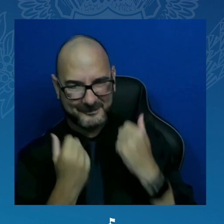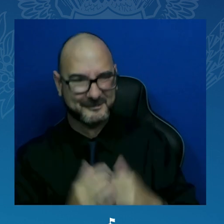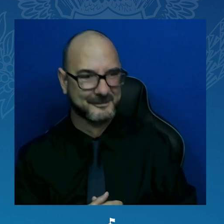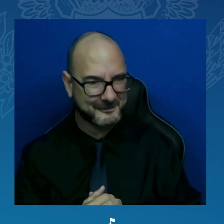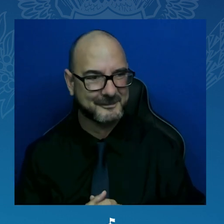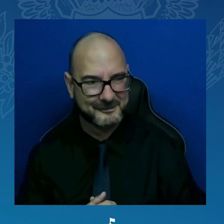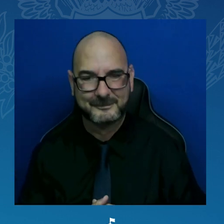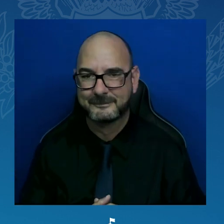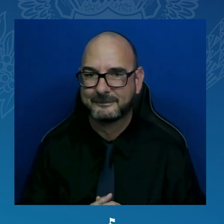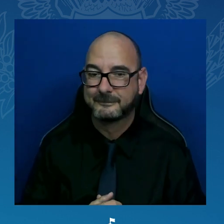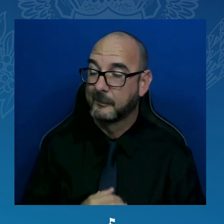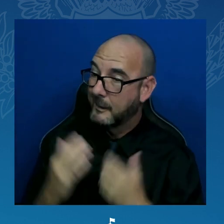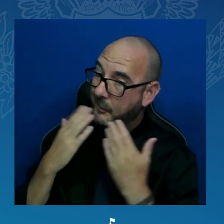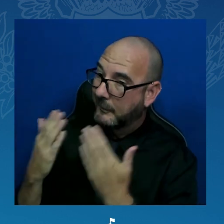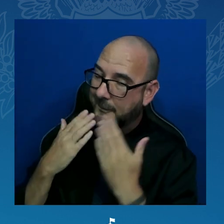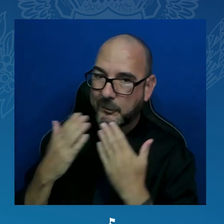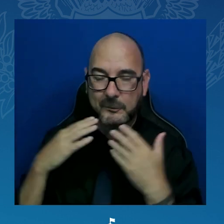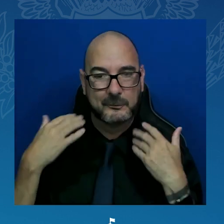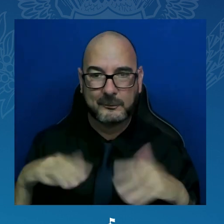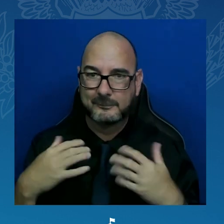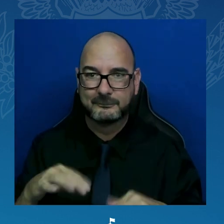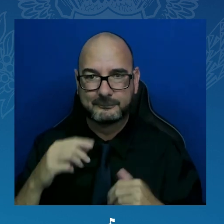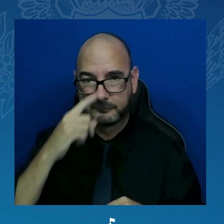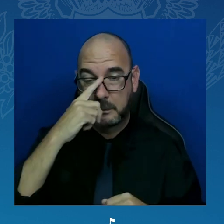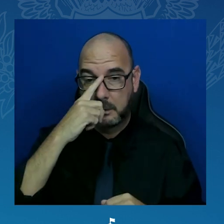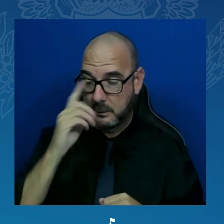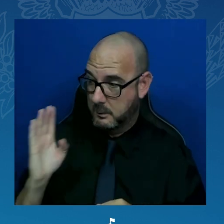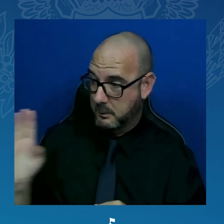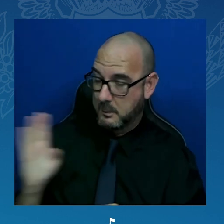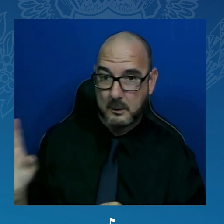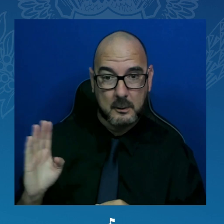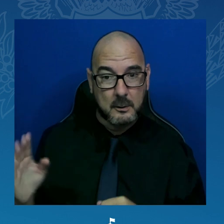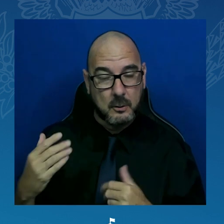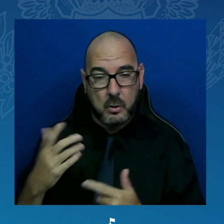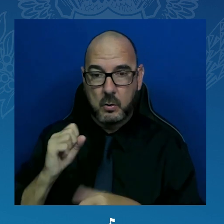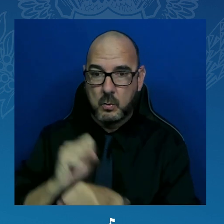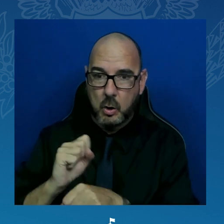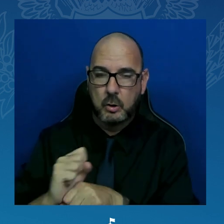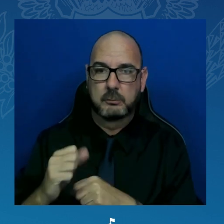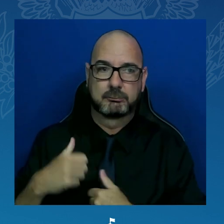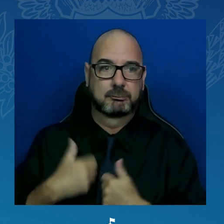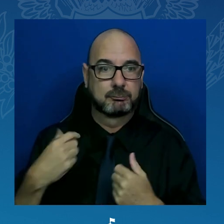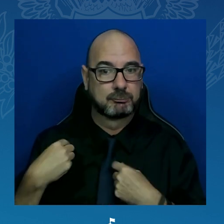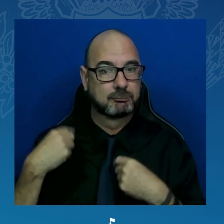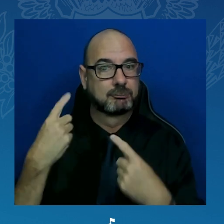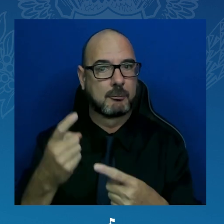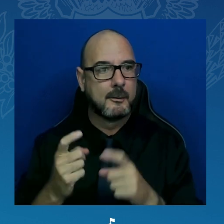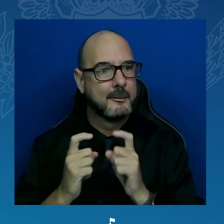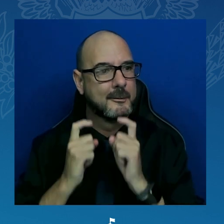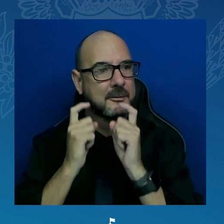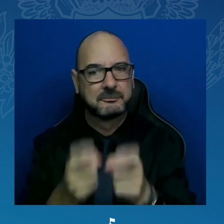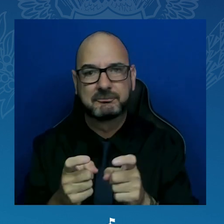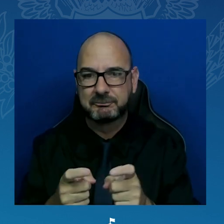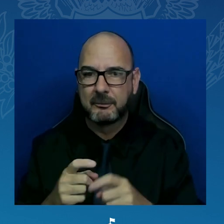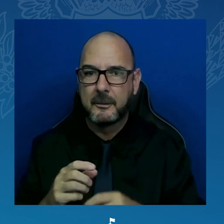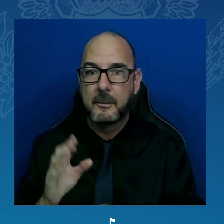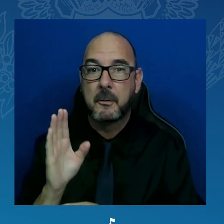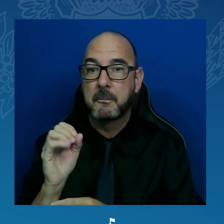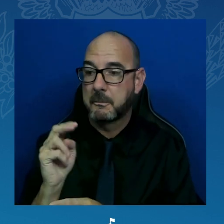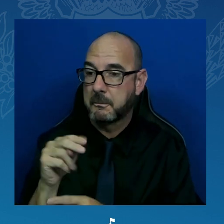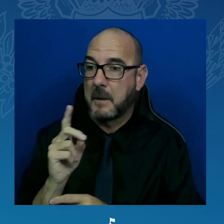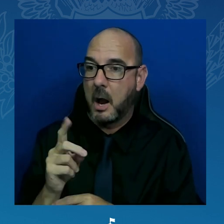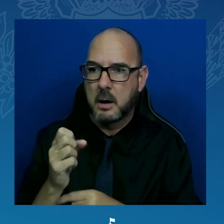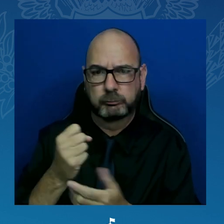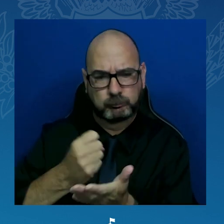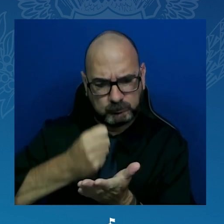I also want to thank you personally, Madam Vice President, for your lifelong contribution to the bonds between us, as well as